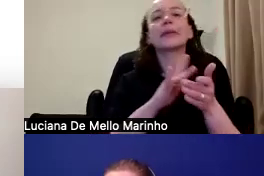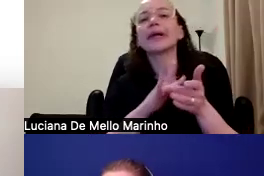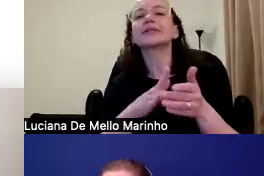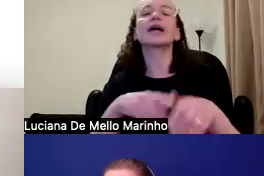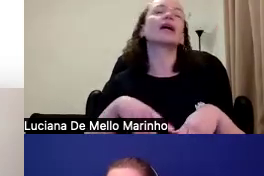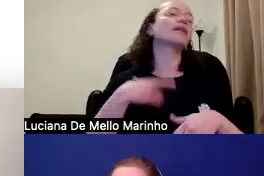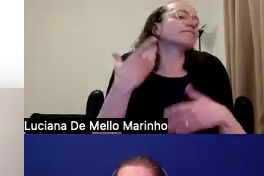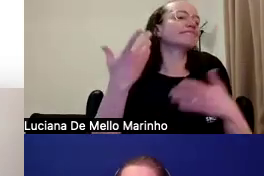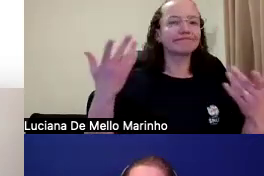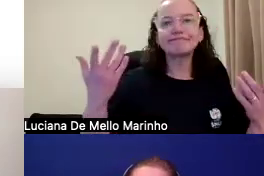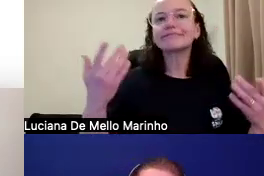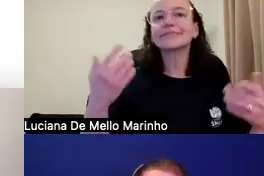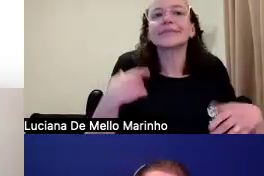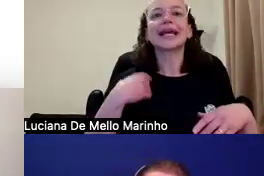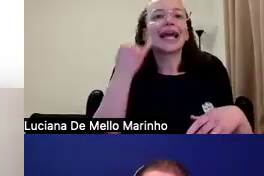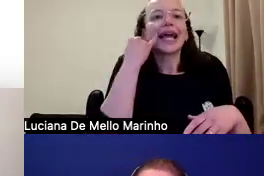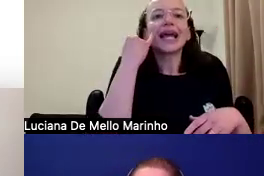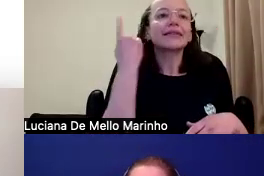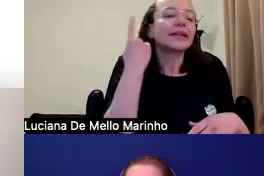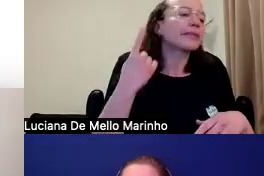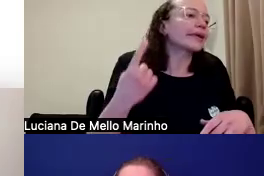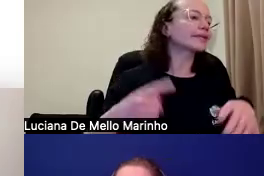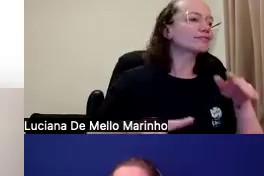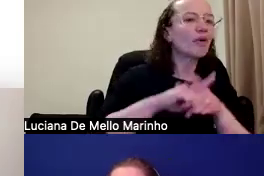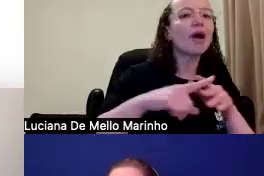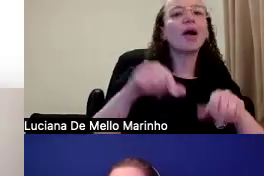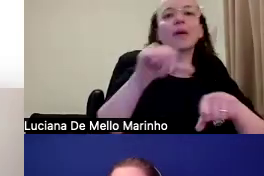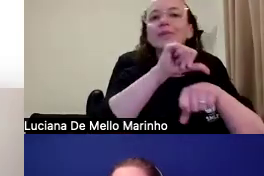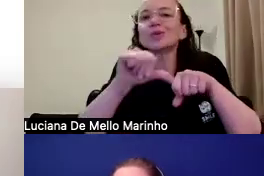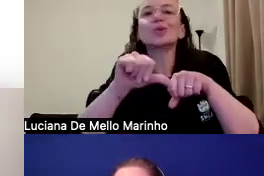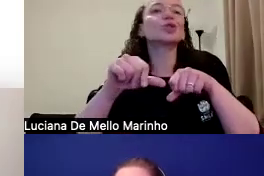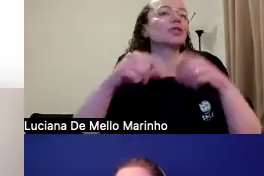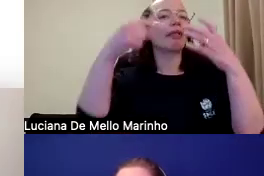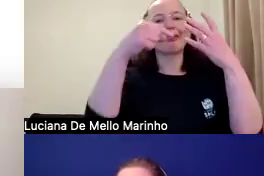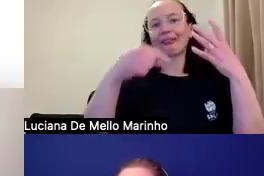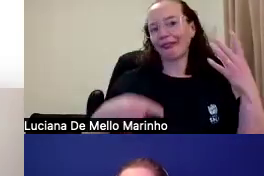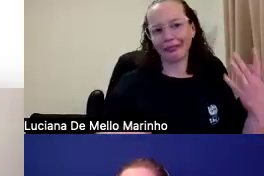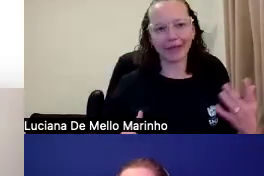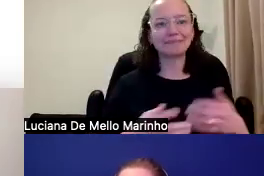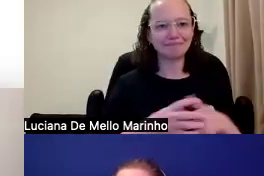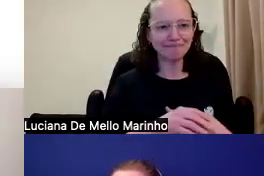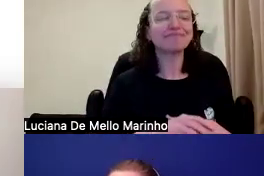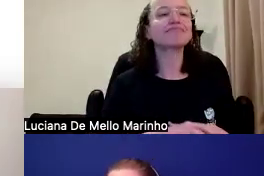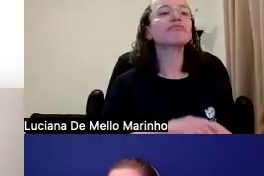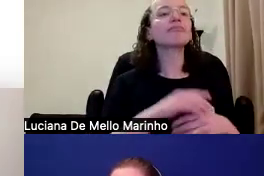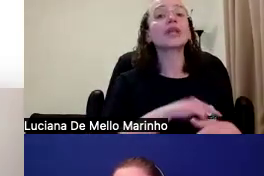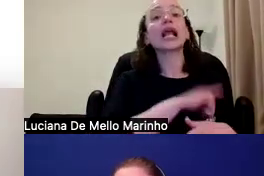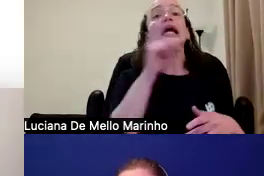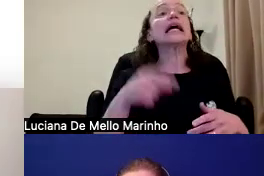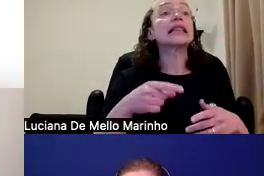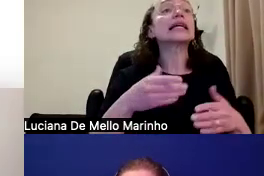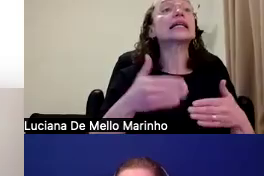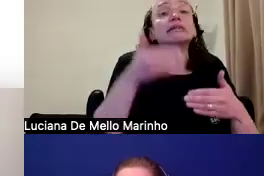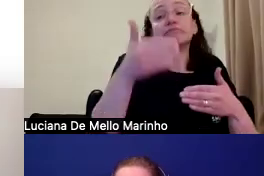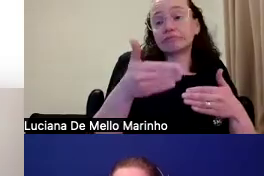medical history. They want to review your medication. If something comes up, if we need surgery, have you